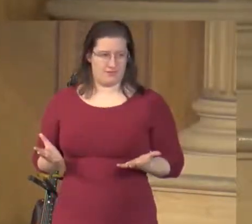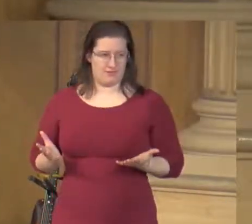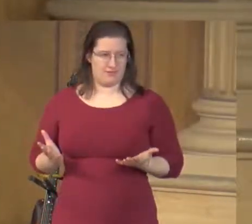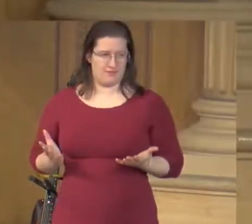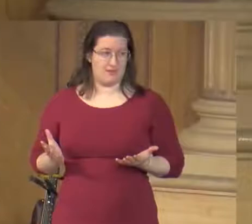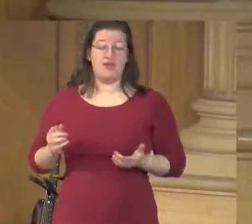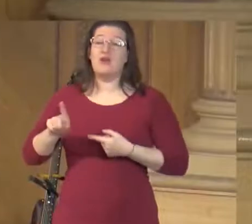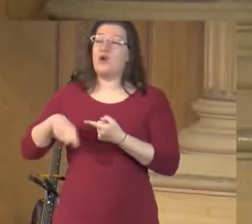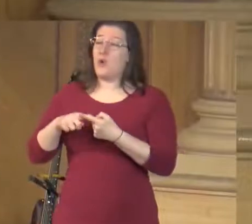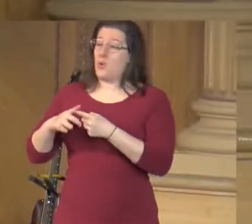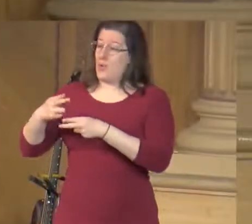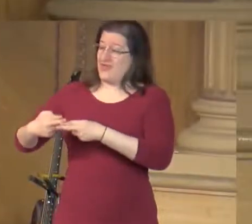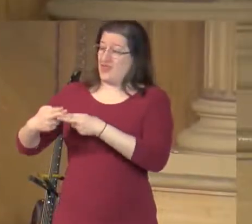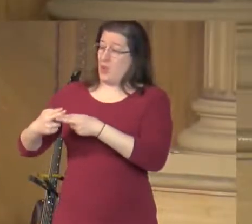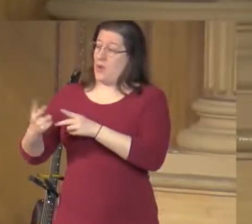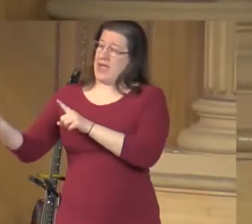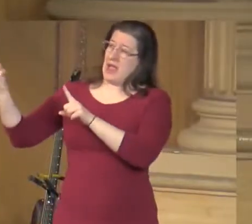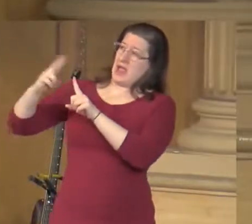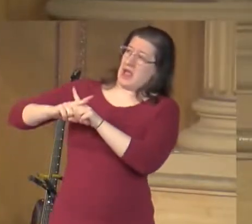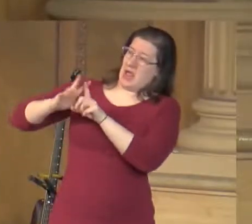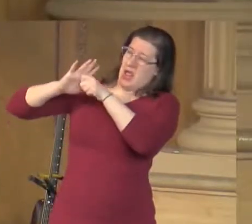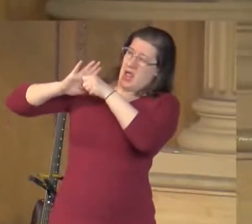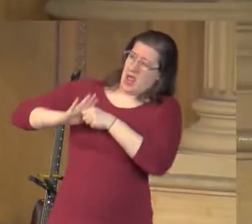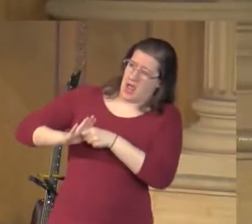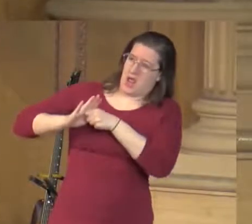us so that we can see what our faith is made of.